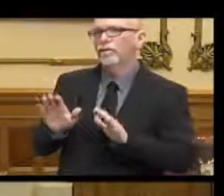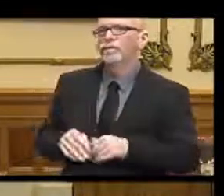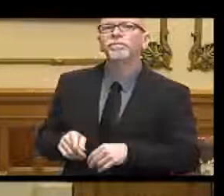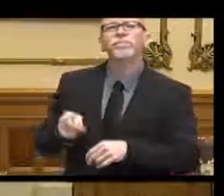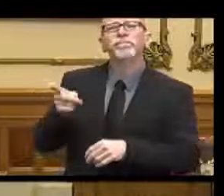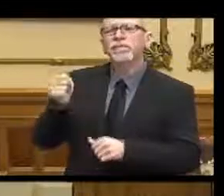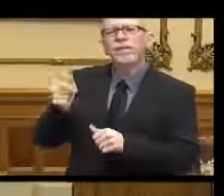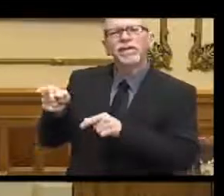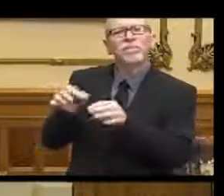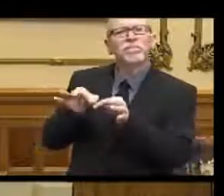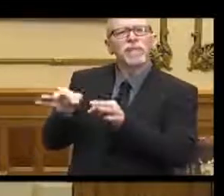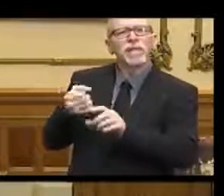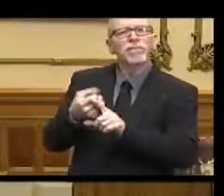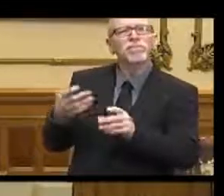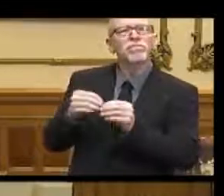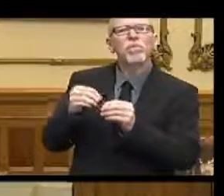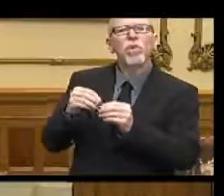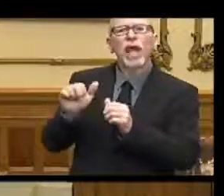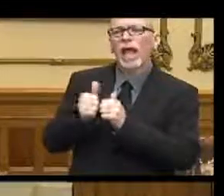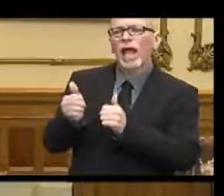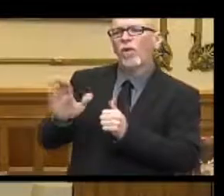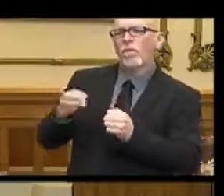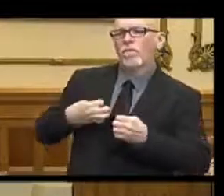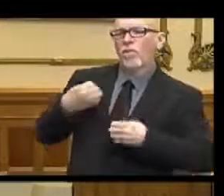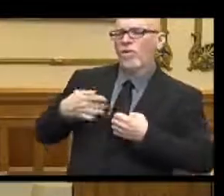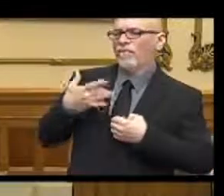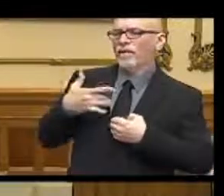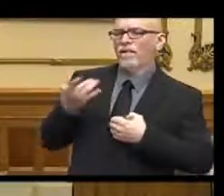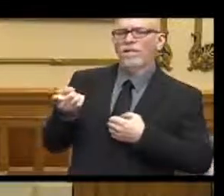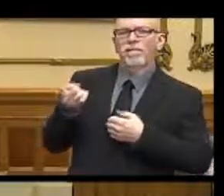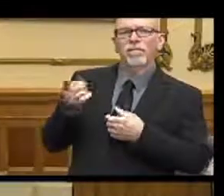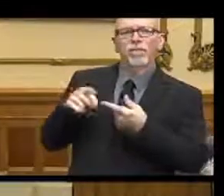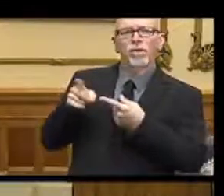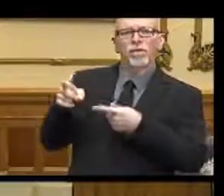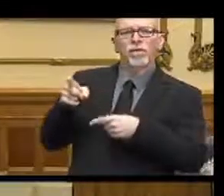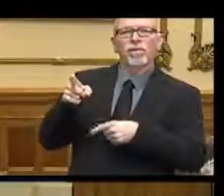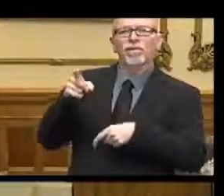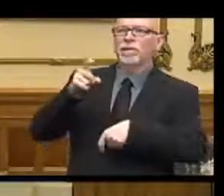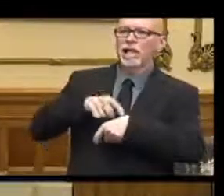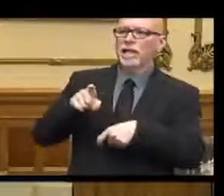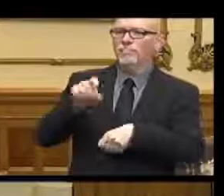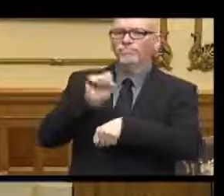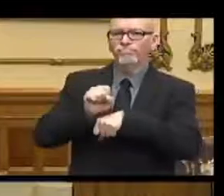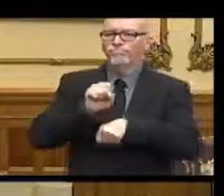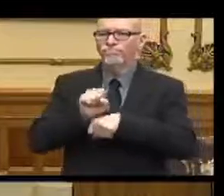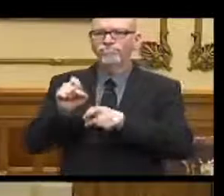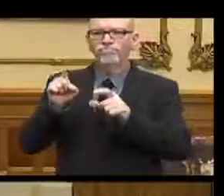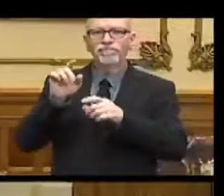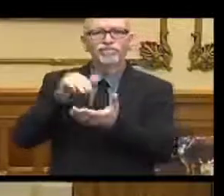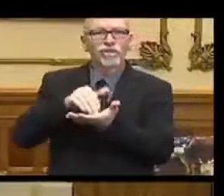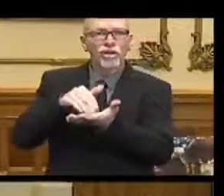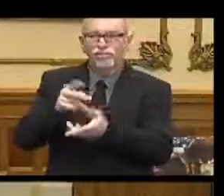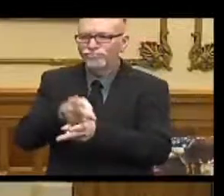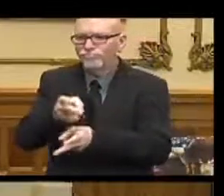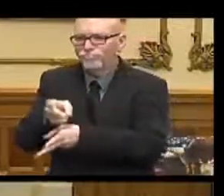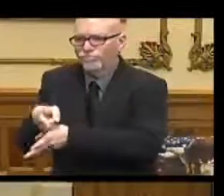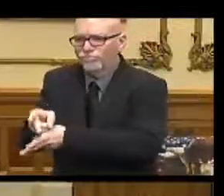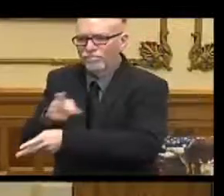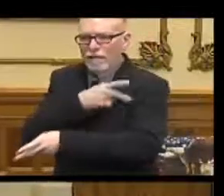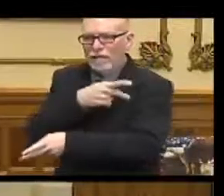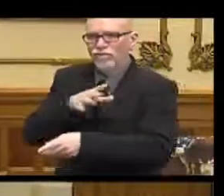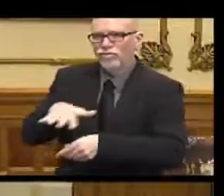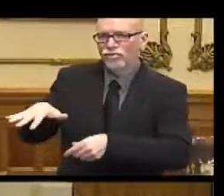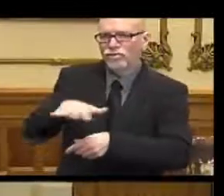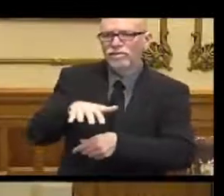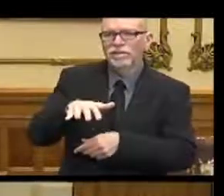to us a little bit about how it was emotionally to make that transition from being on the front lines every day and taking care of patients with